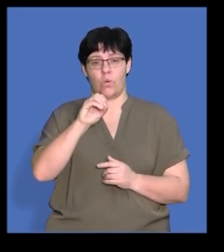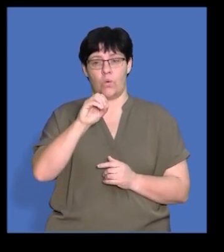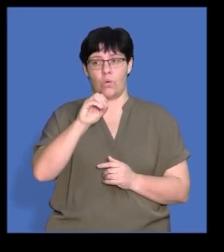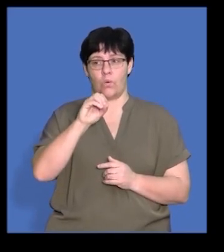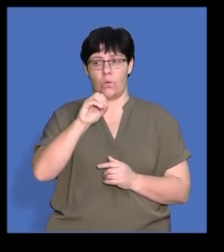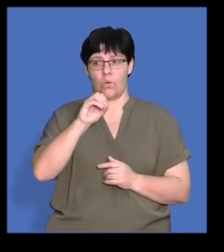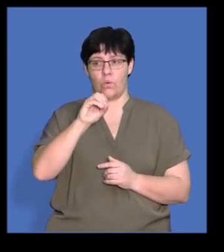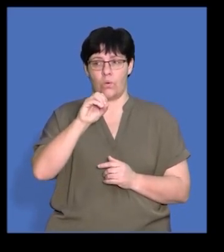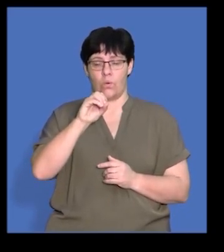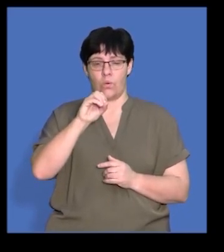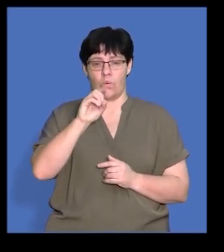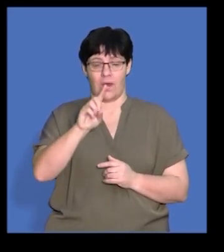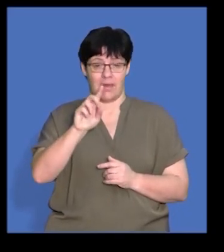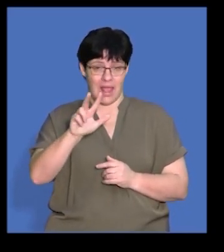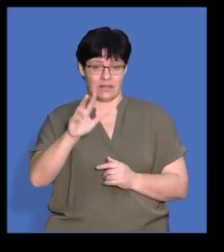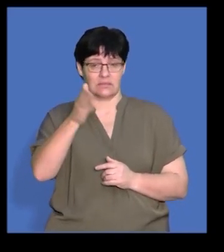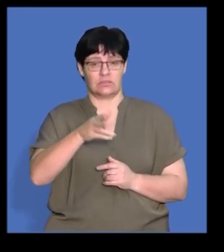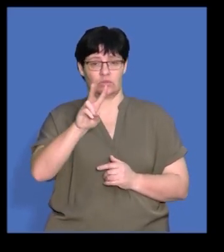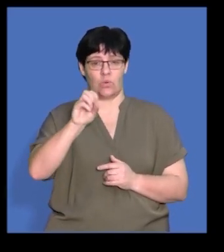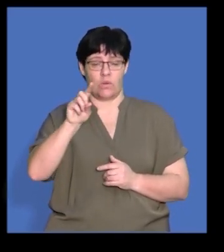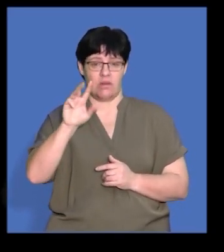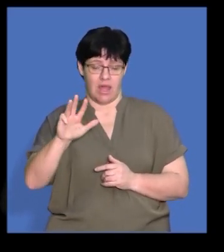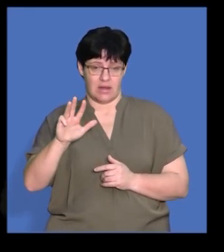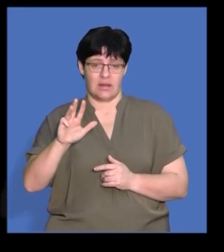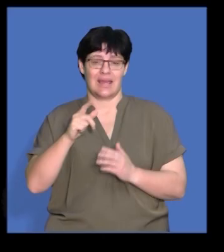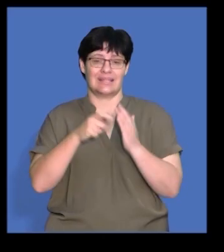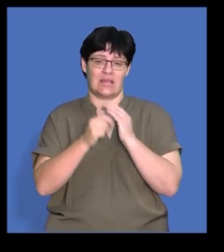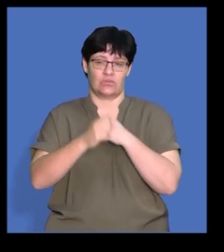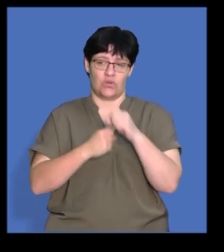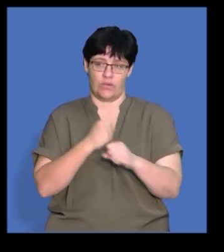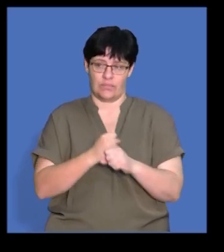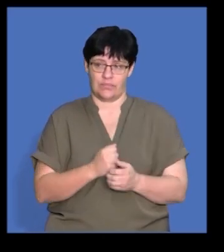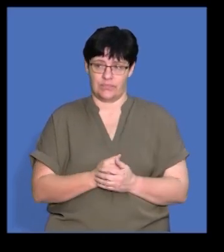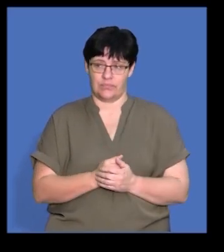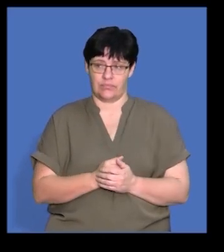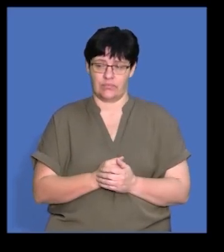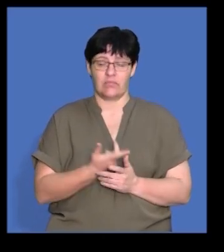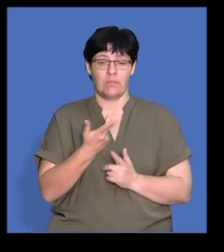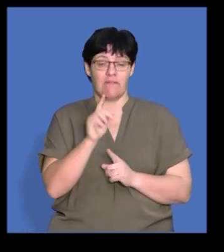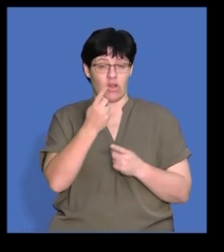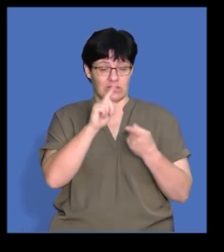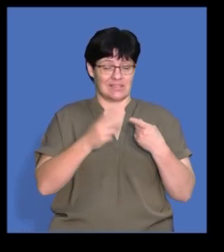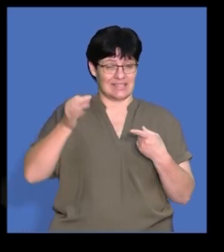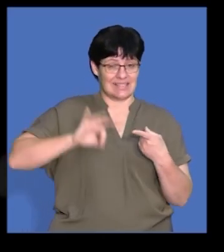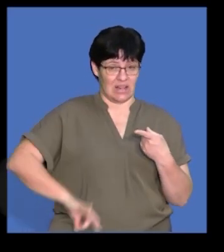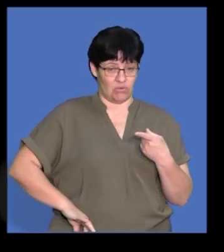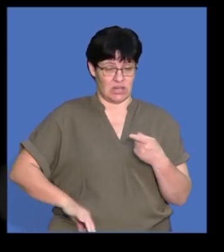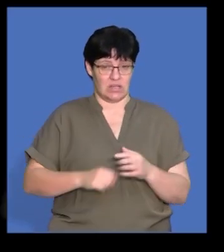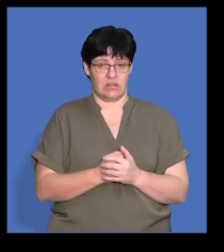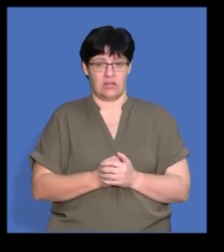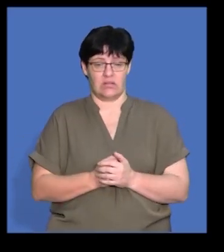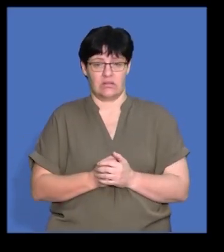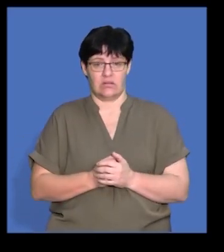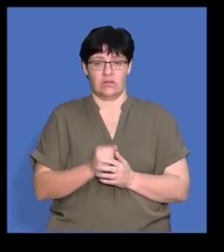2008-2009 tax year. So first we're going to take his number, his salary. So that was your